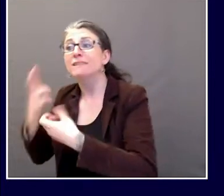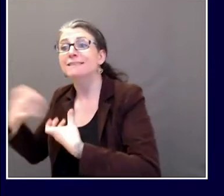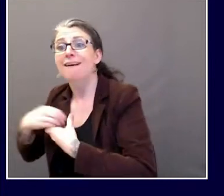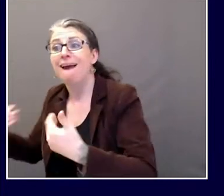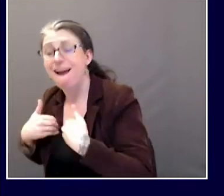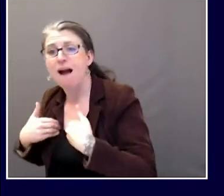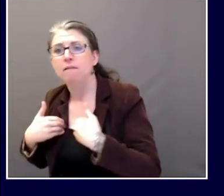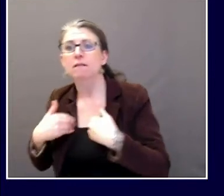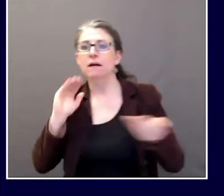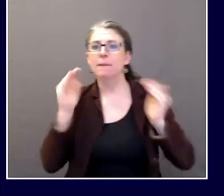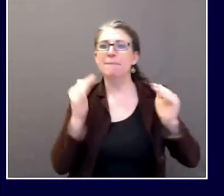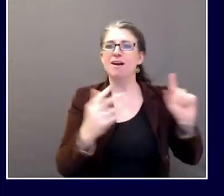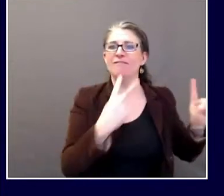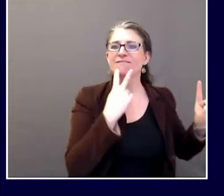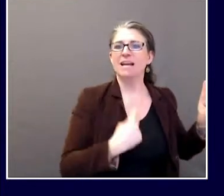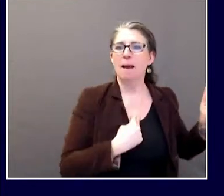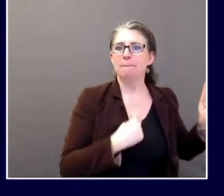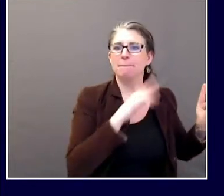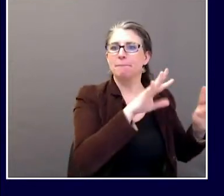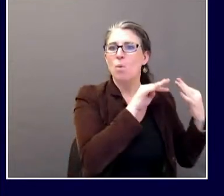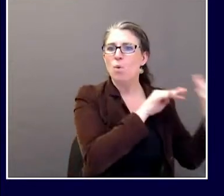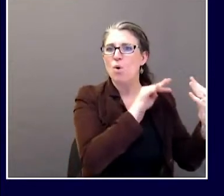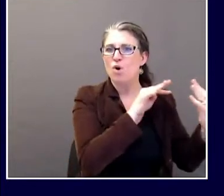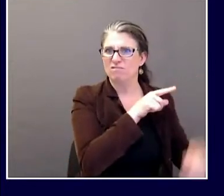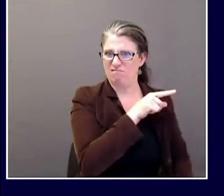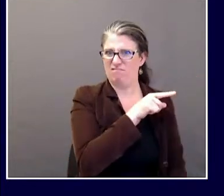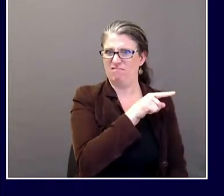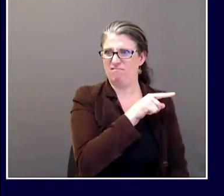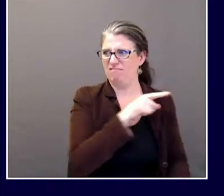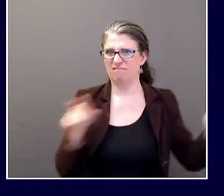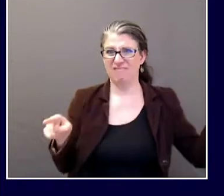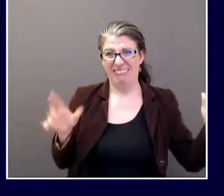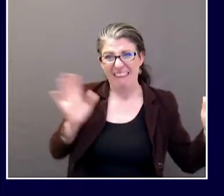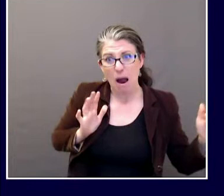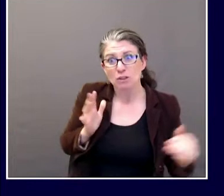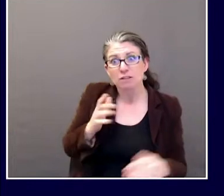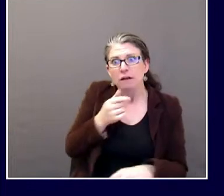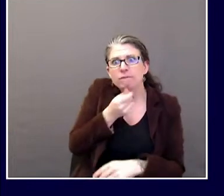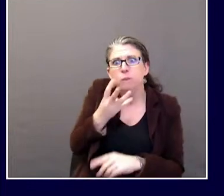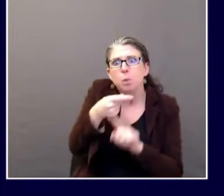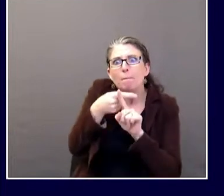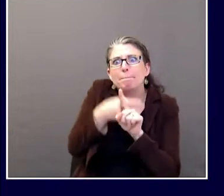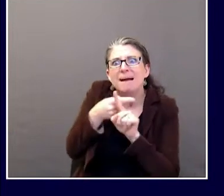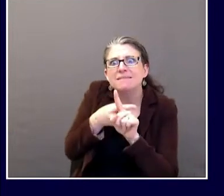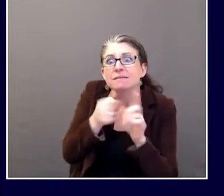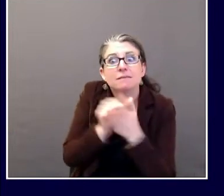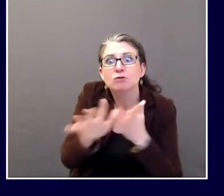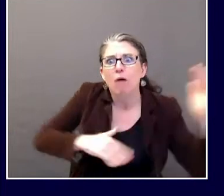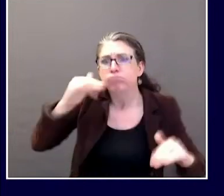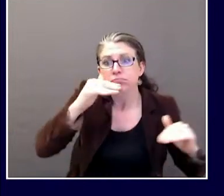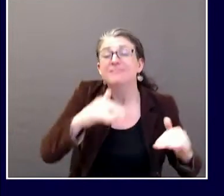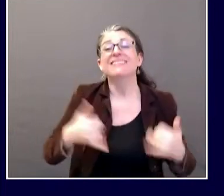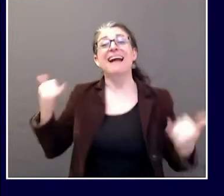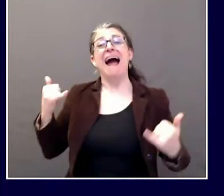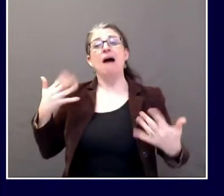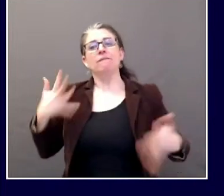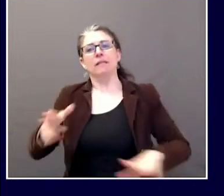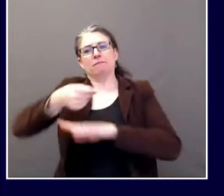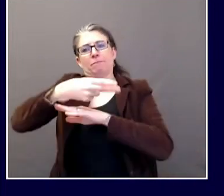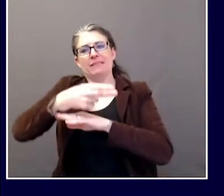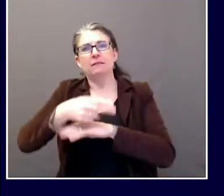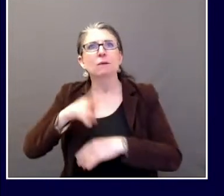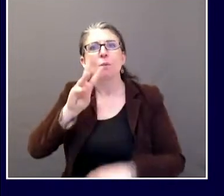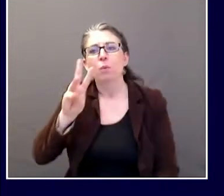year, the United States COVID-19 death toll had already surpassed the combined number of